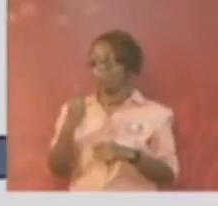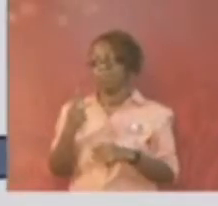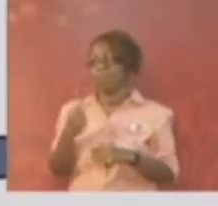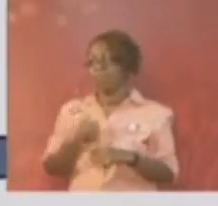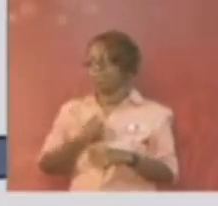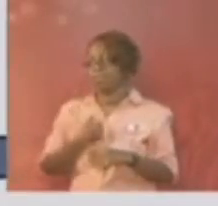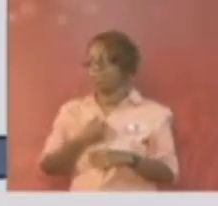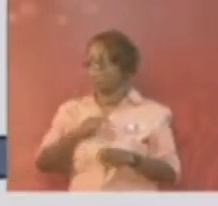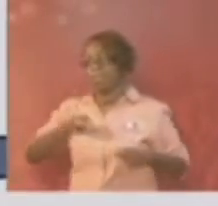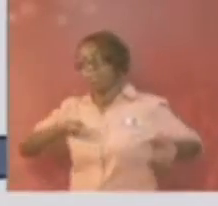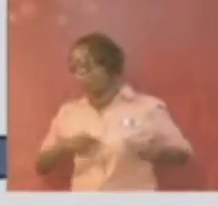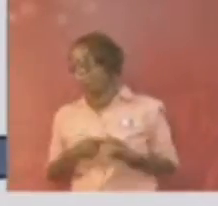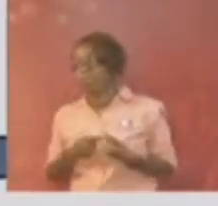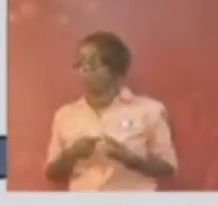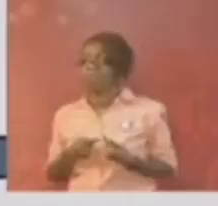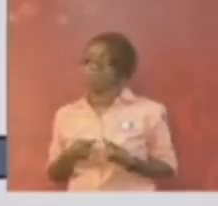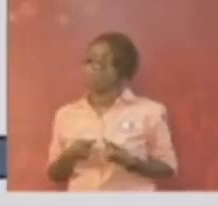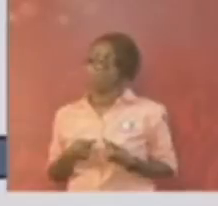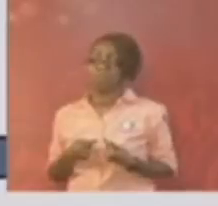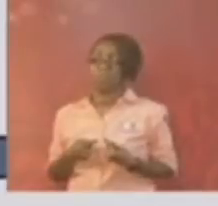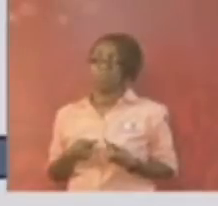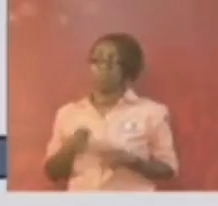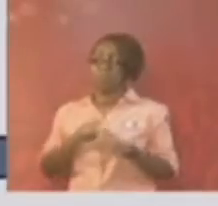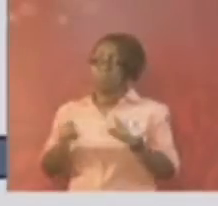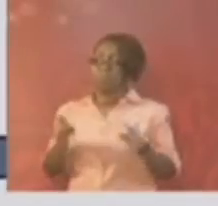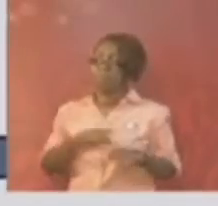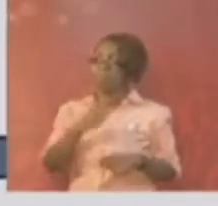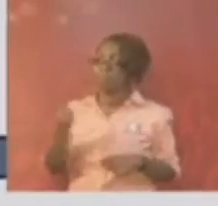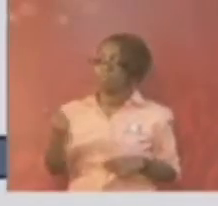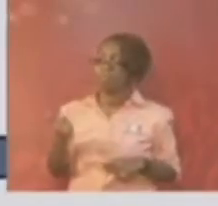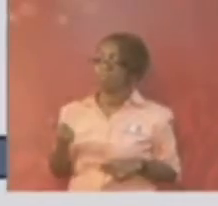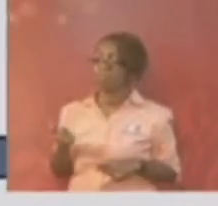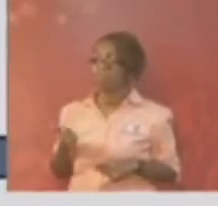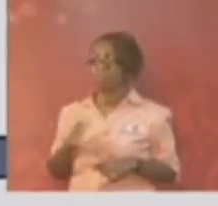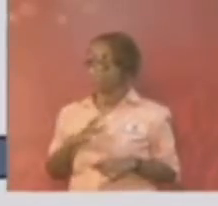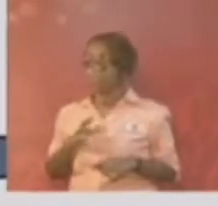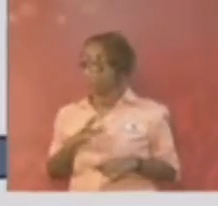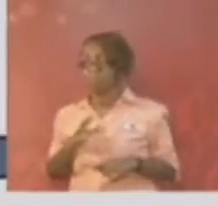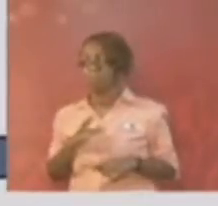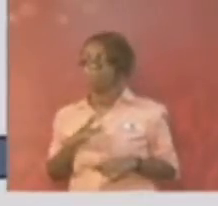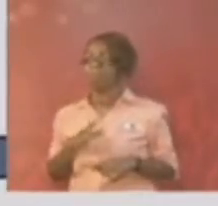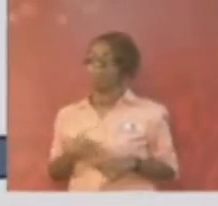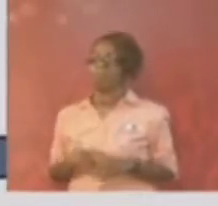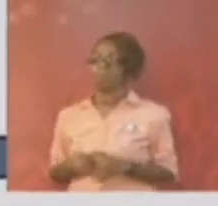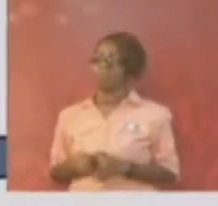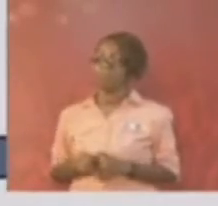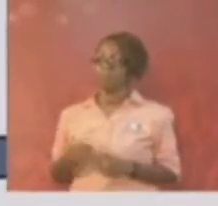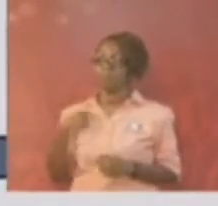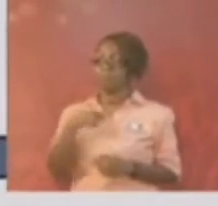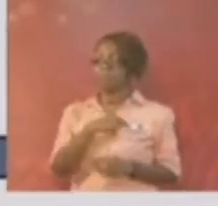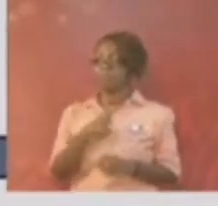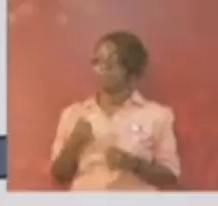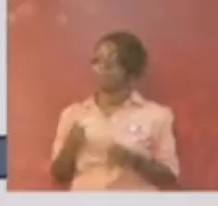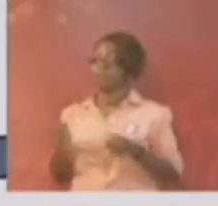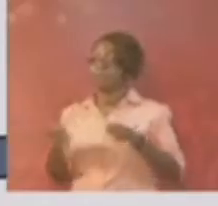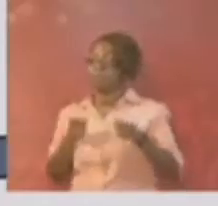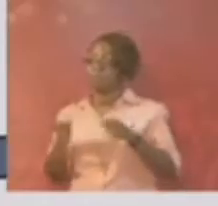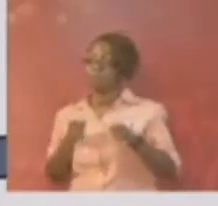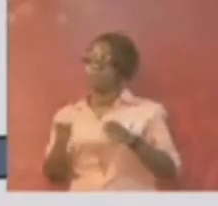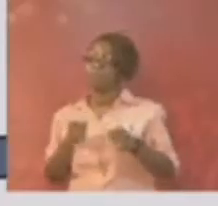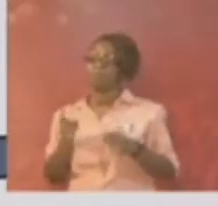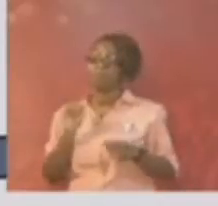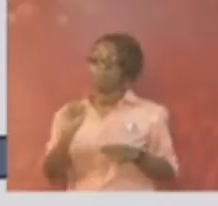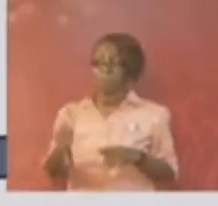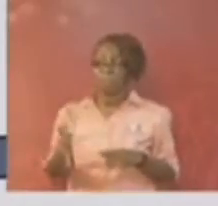psychiatric patients who have developed COVID-19 to a fair degree of success and have ensured that